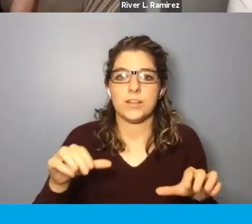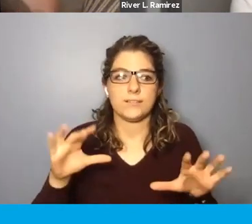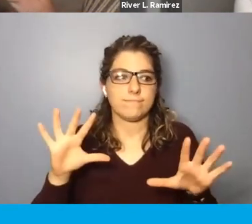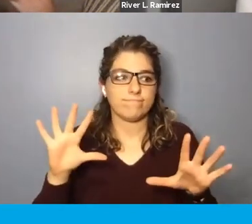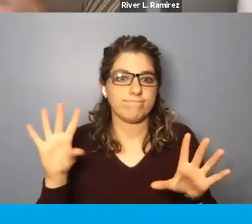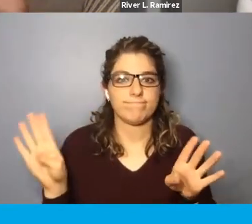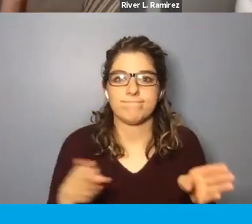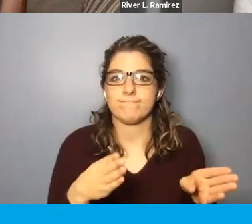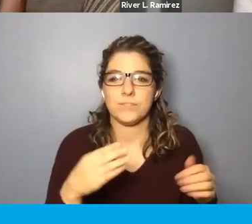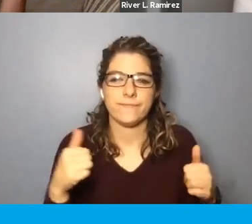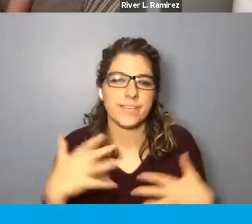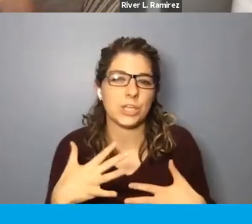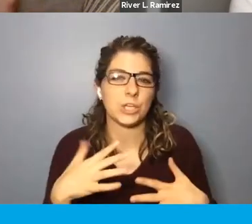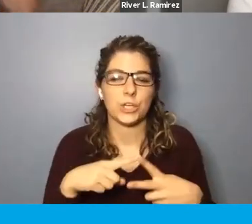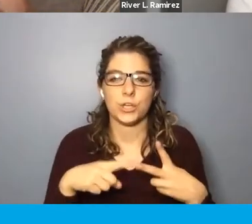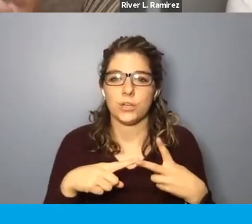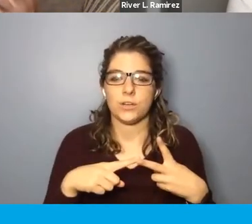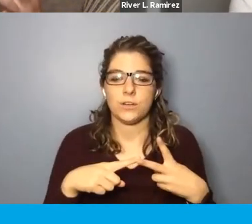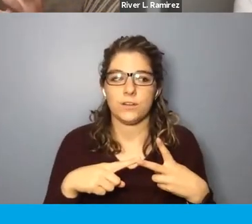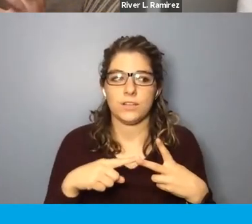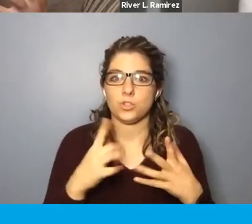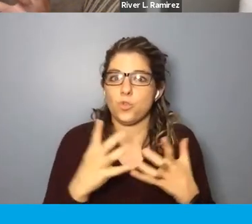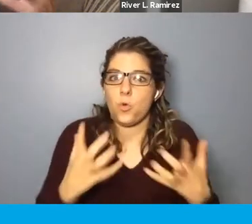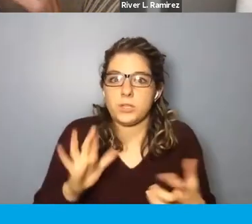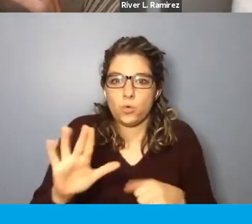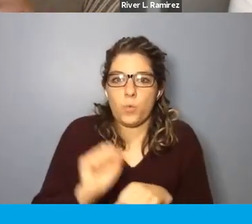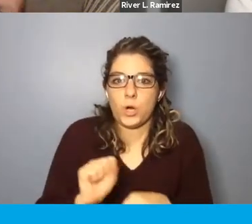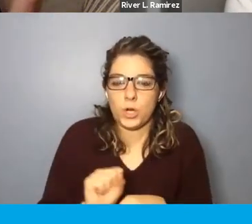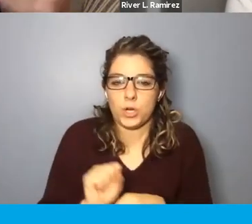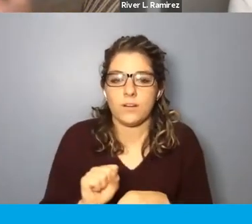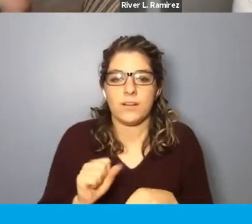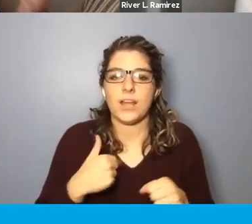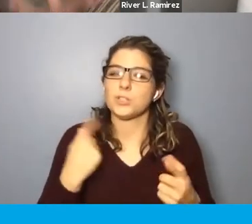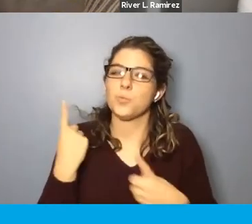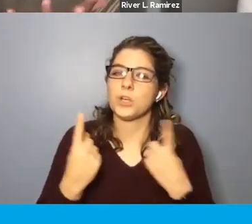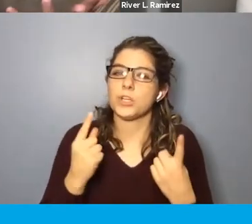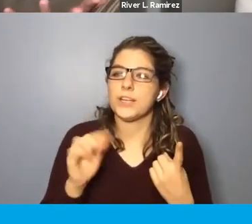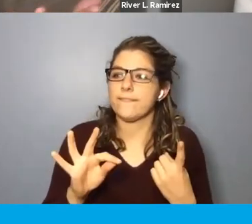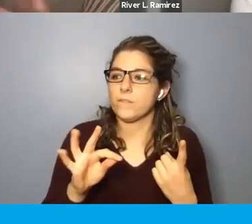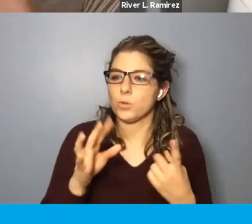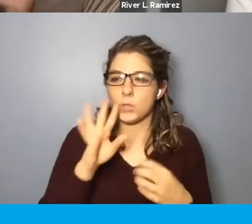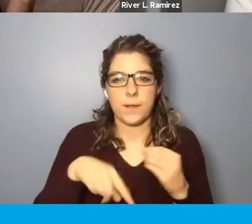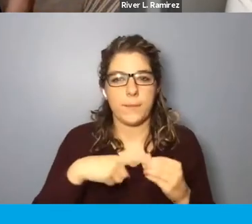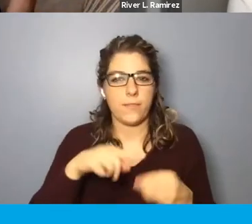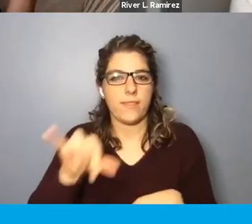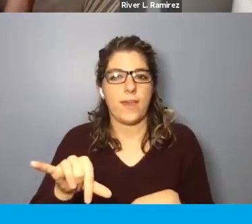towards fear, you're turning toward, you know, and this is so much in your work. And I just wondered if, you know, if you could talk about that,